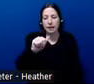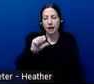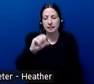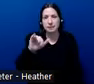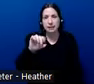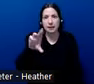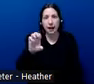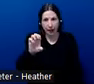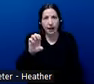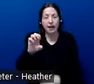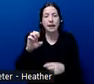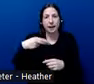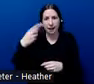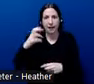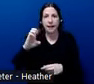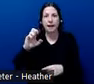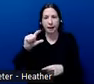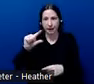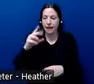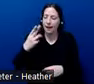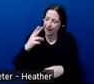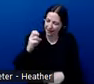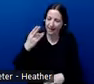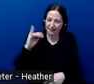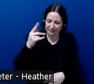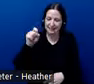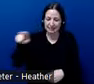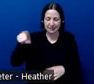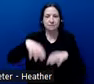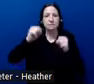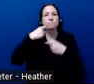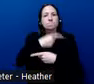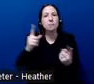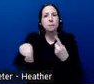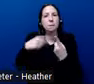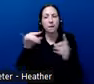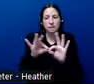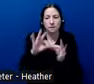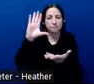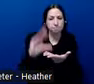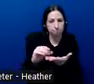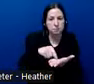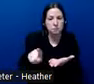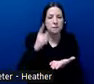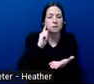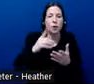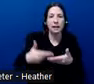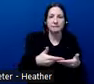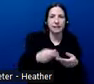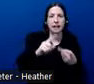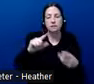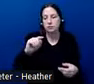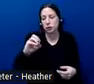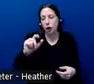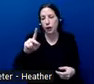media event held by the provincial and federal governments about fee reductions for infant and toddler care. The announcement